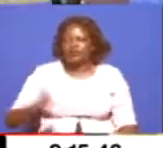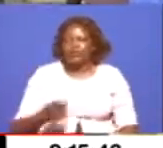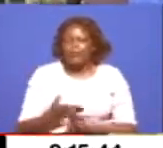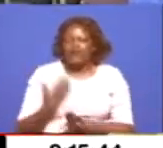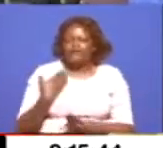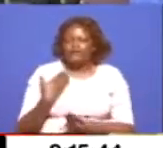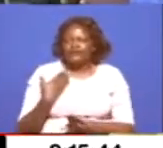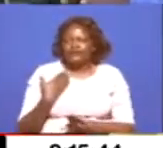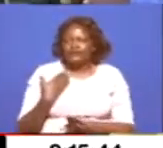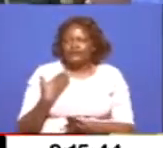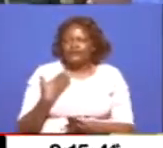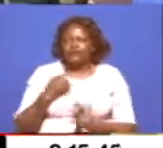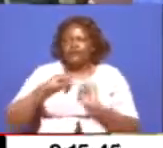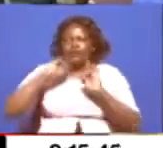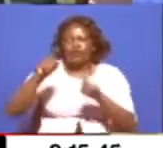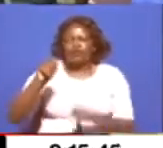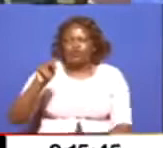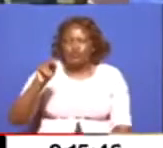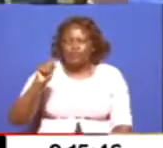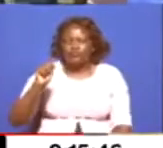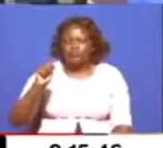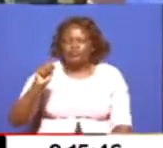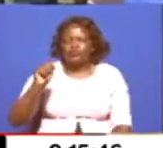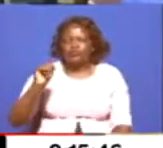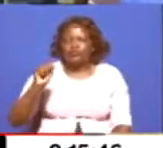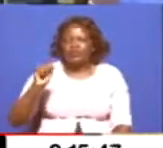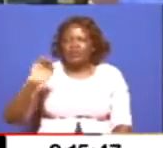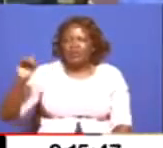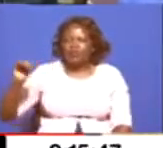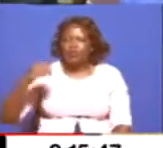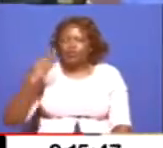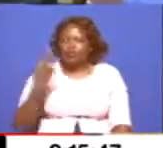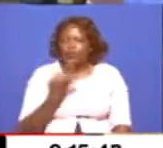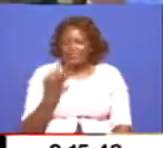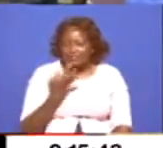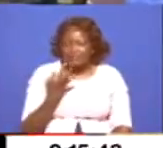for Trans Nzoia County on Wednesday. Wycliffe Oketch, Prime Edition from Kakamega County.